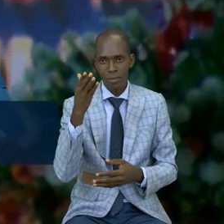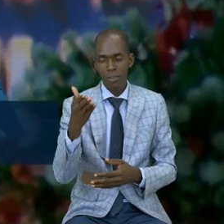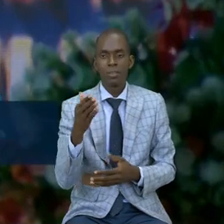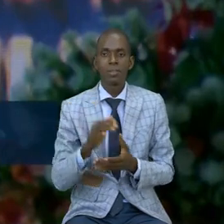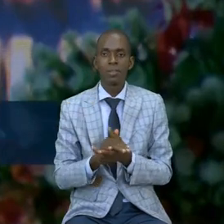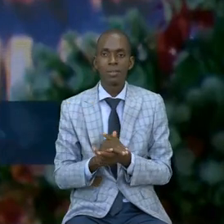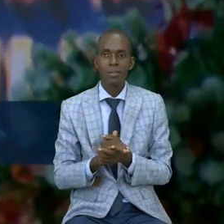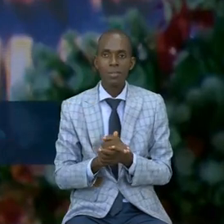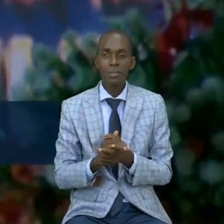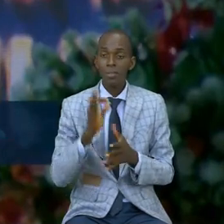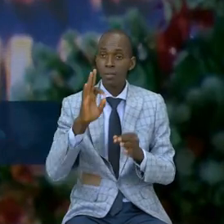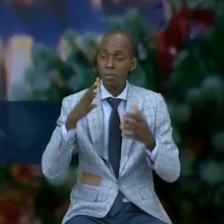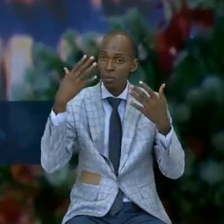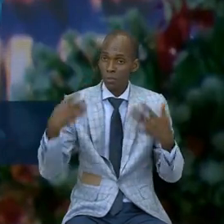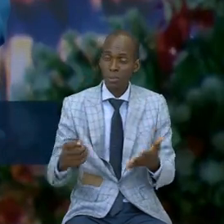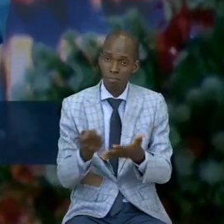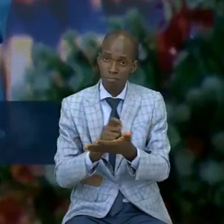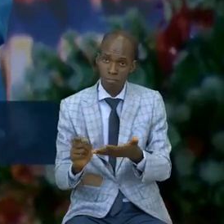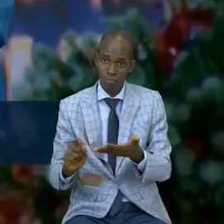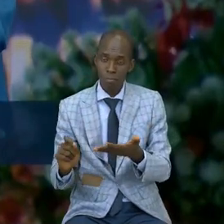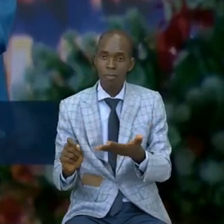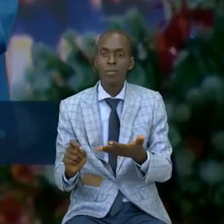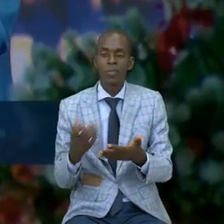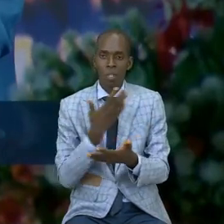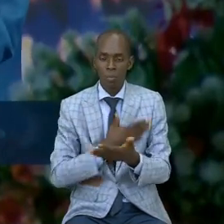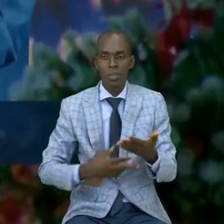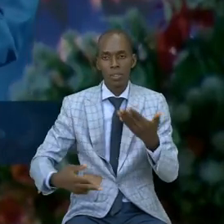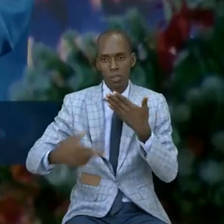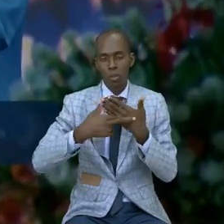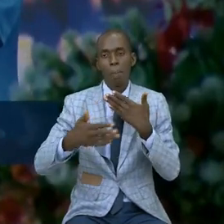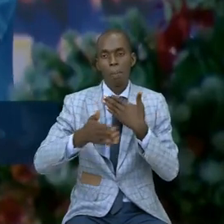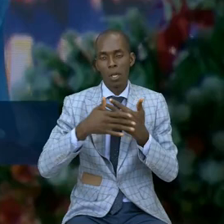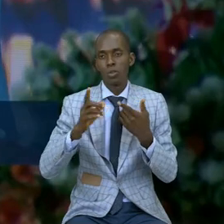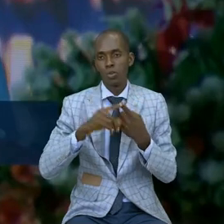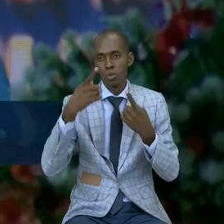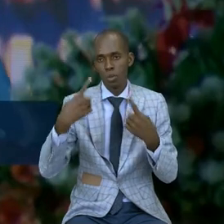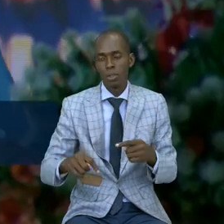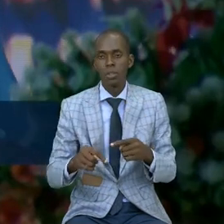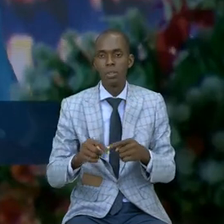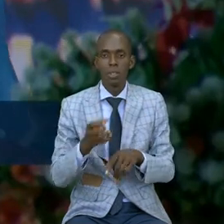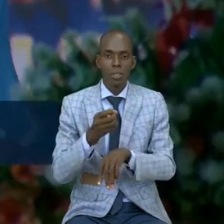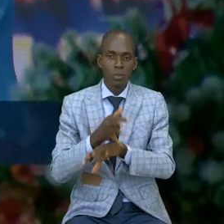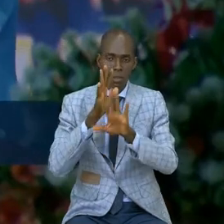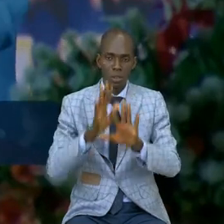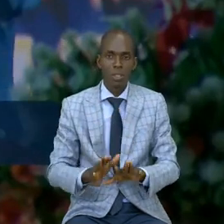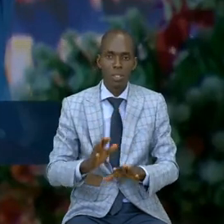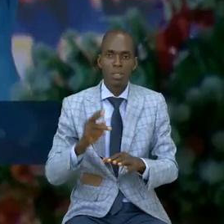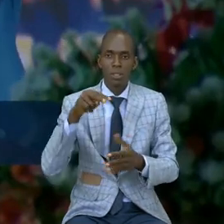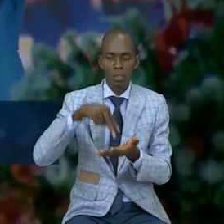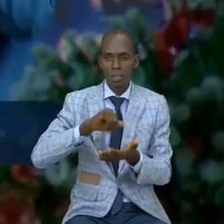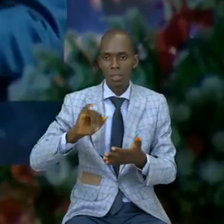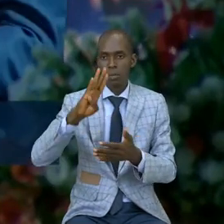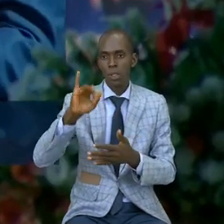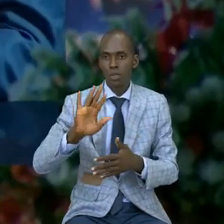On the left-hand side, if you are true, raise the flag. On the center area, if you are true, raise